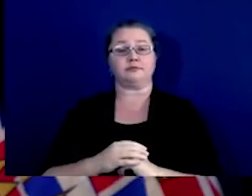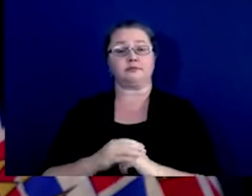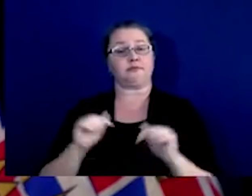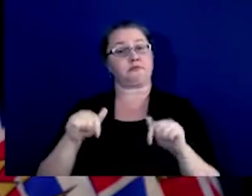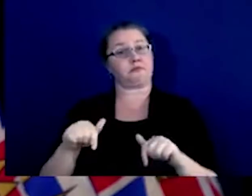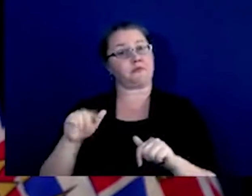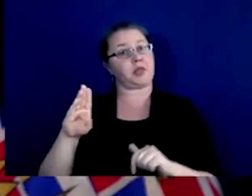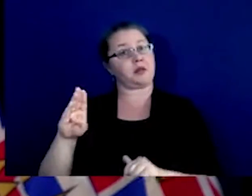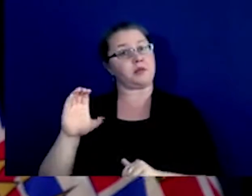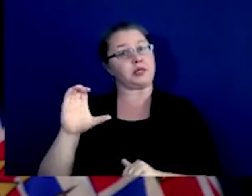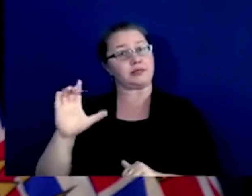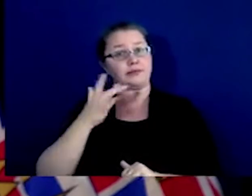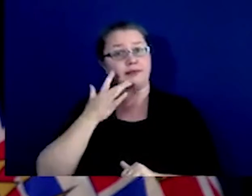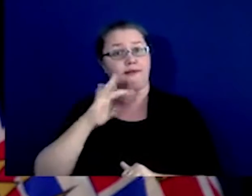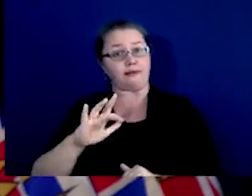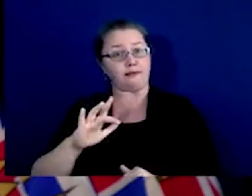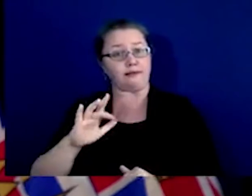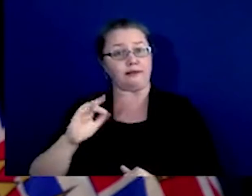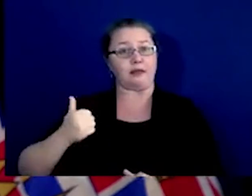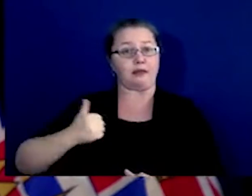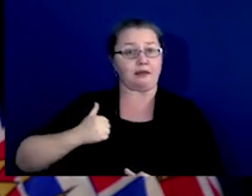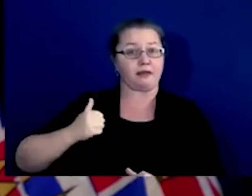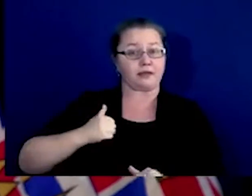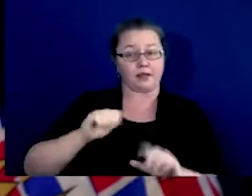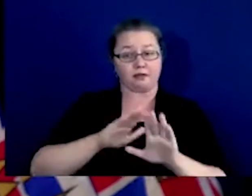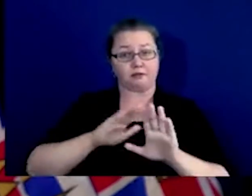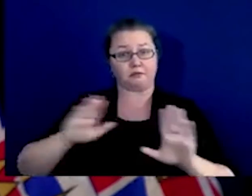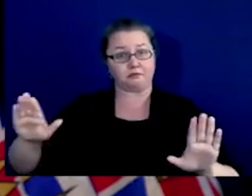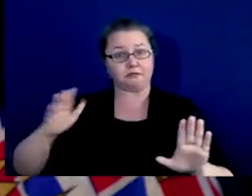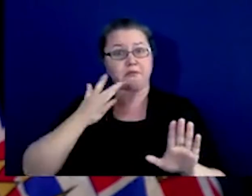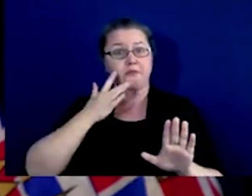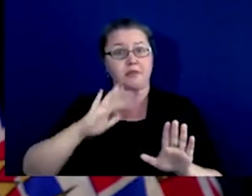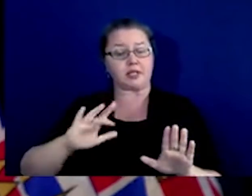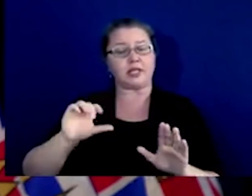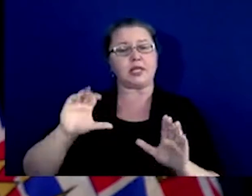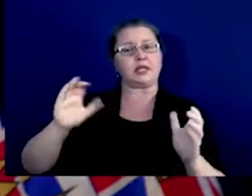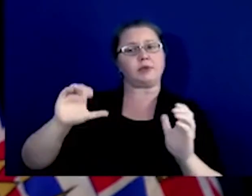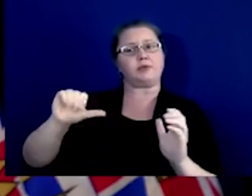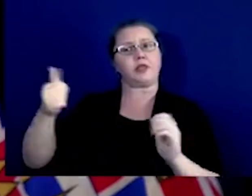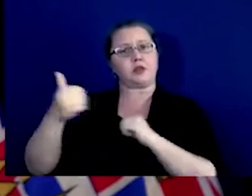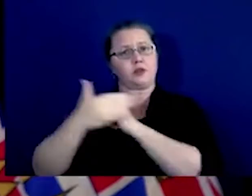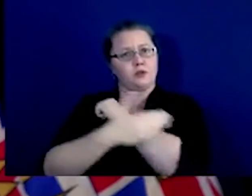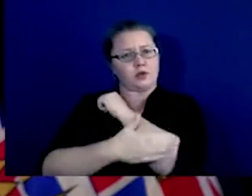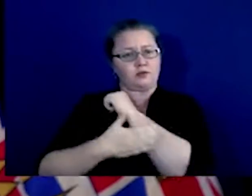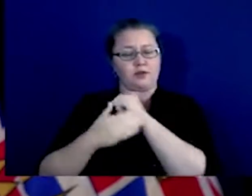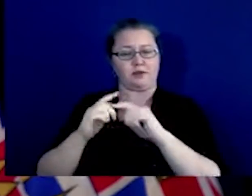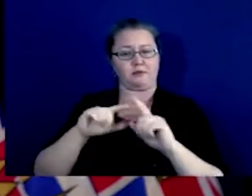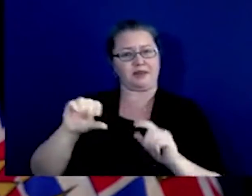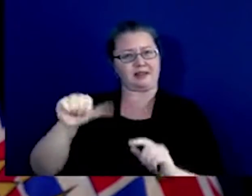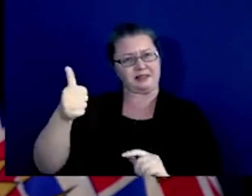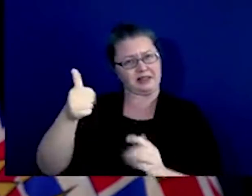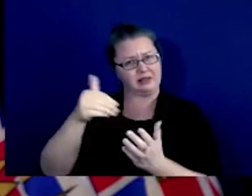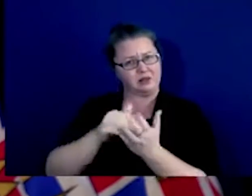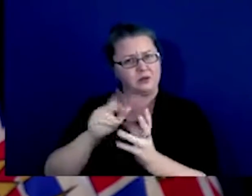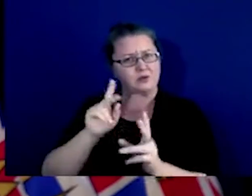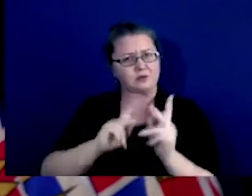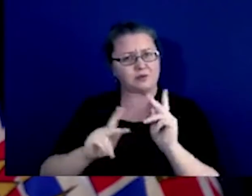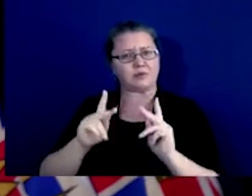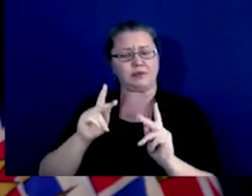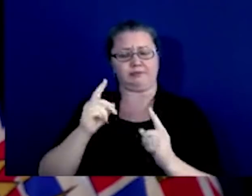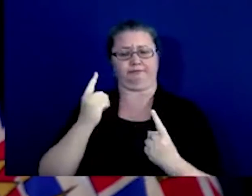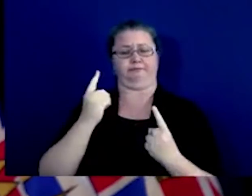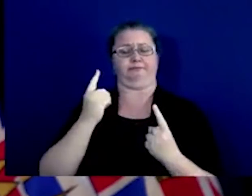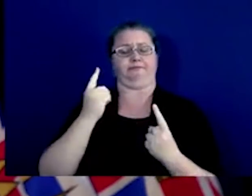lives. It is a reminder that we know what we need to do, and we need to continue to do it. To